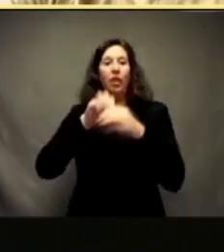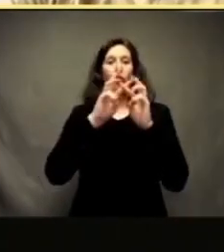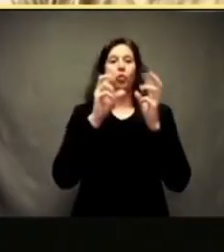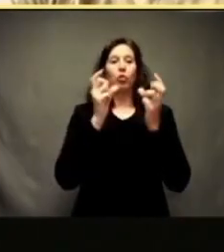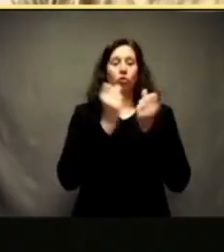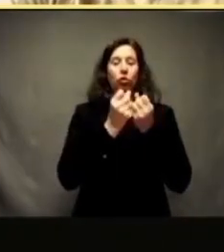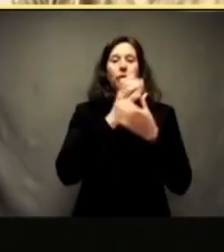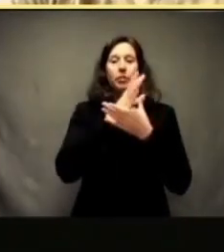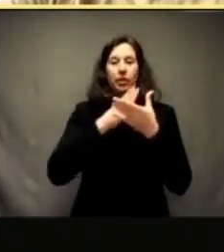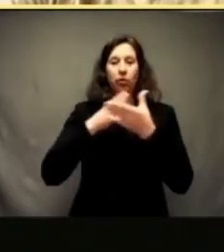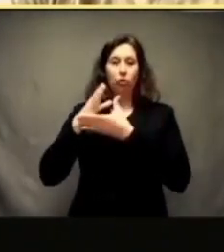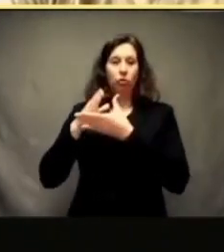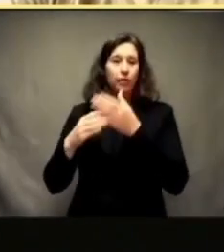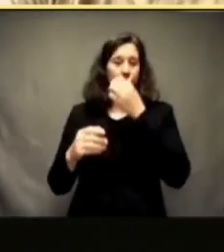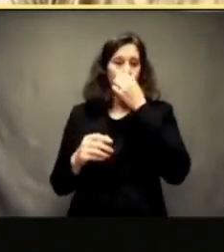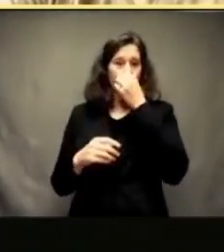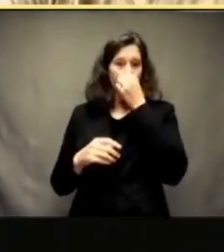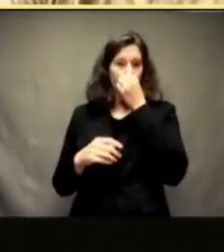section.